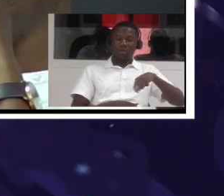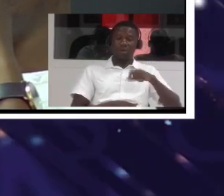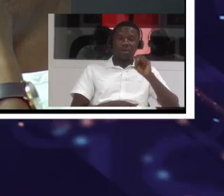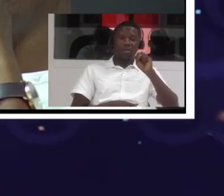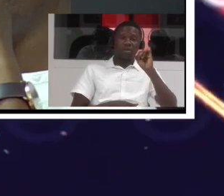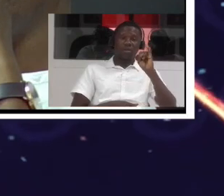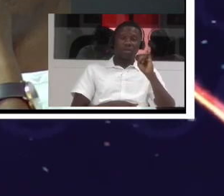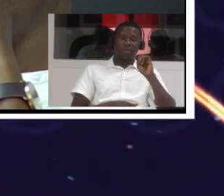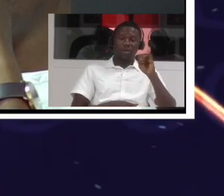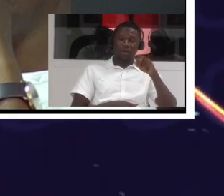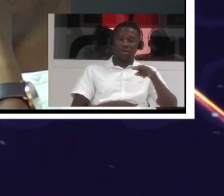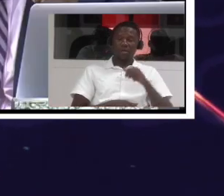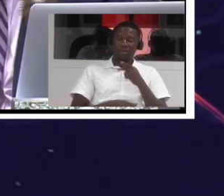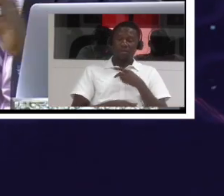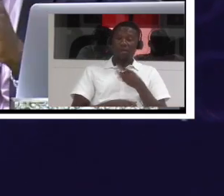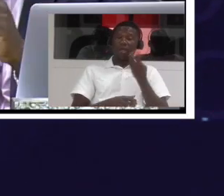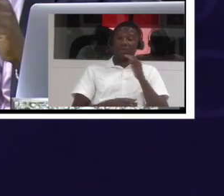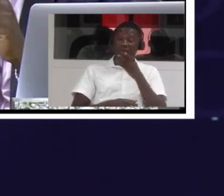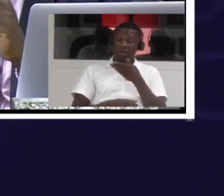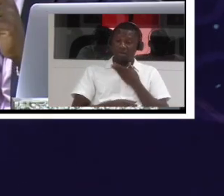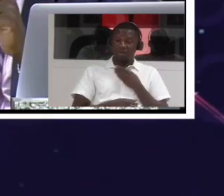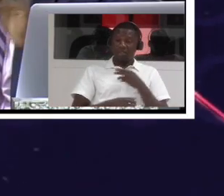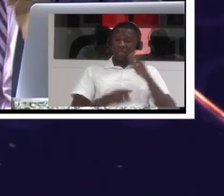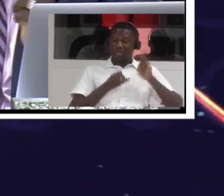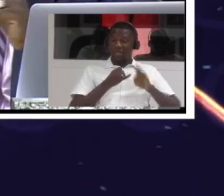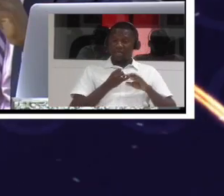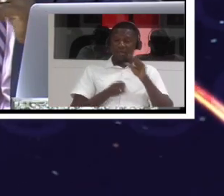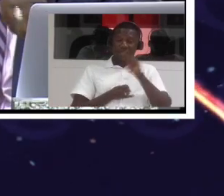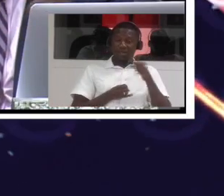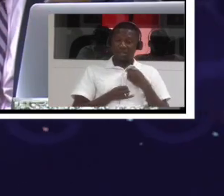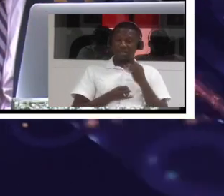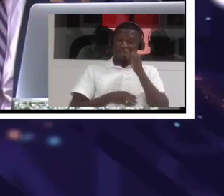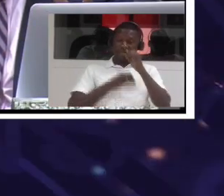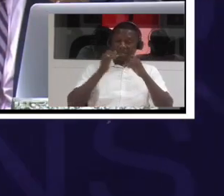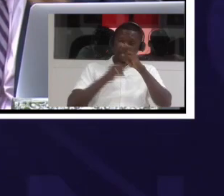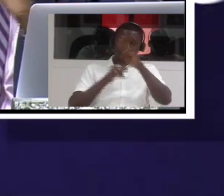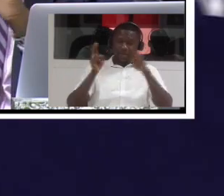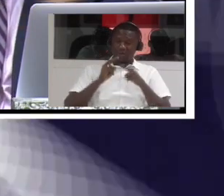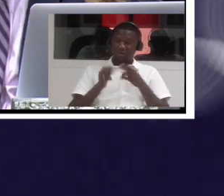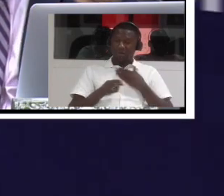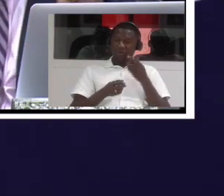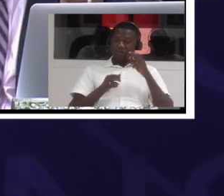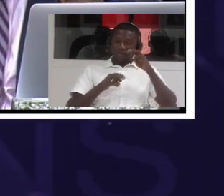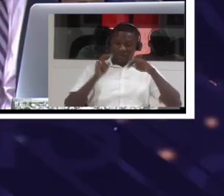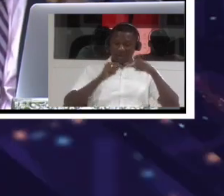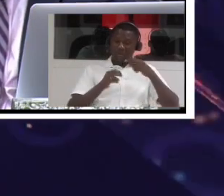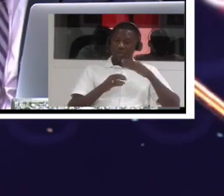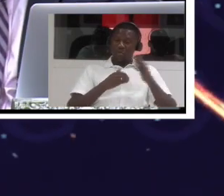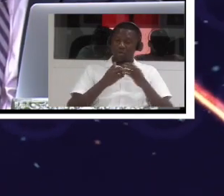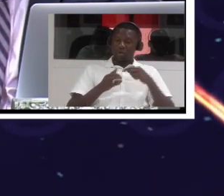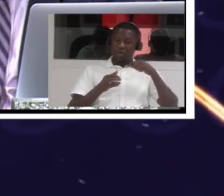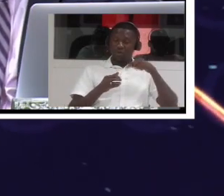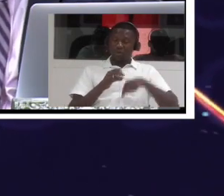victimized. So if you have a last name that is international, that you would find in more than one country, the assumption is you're not